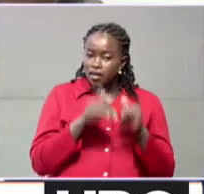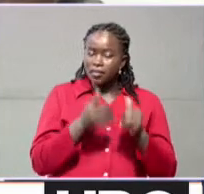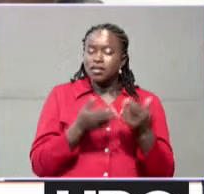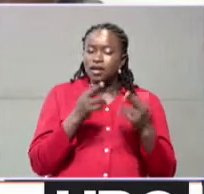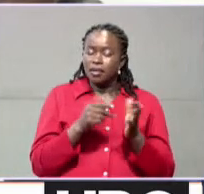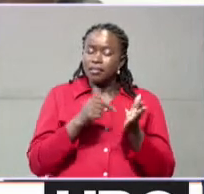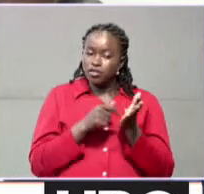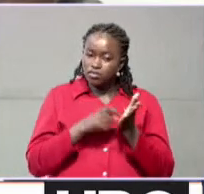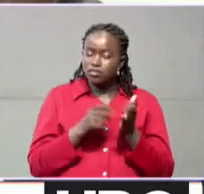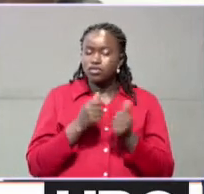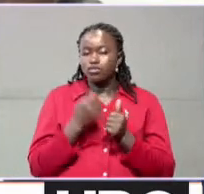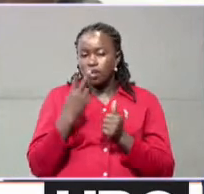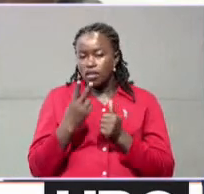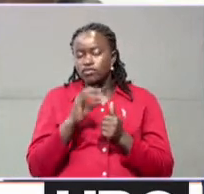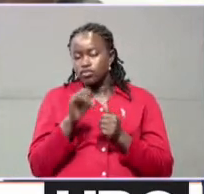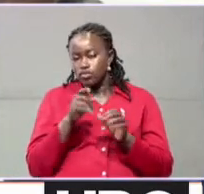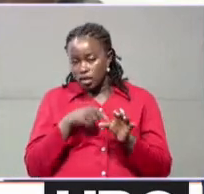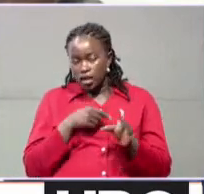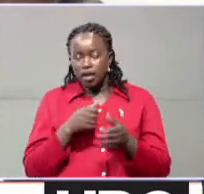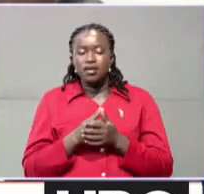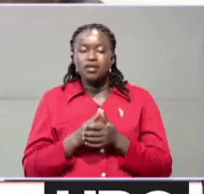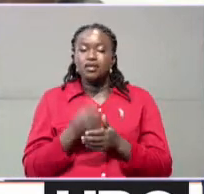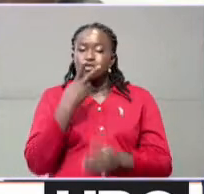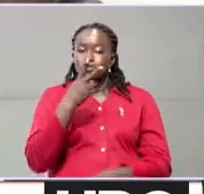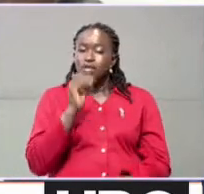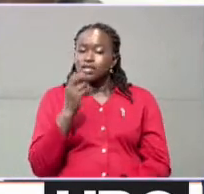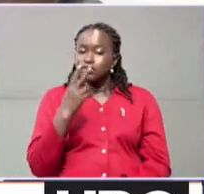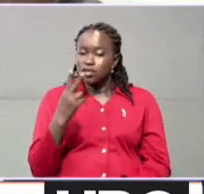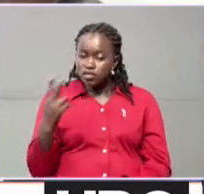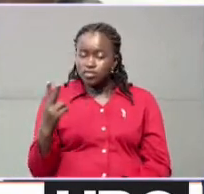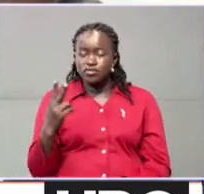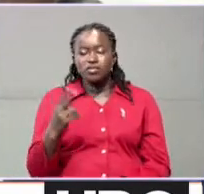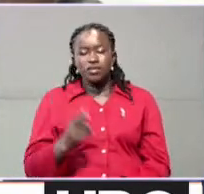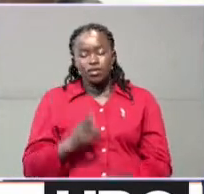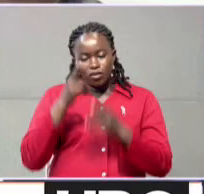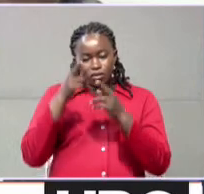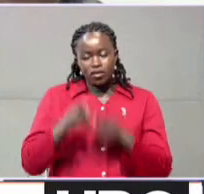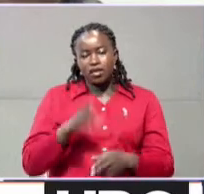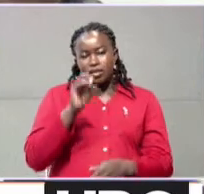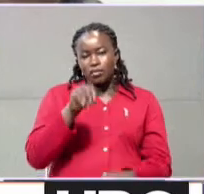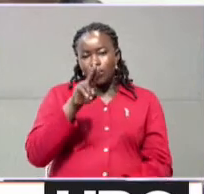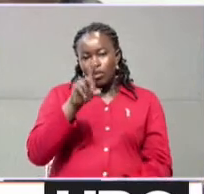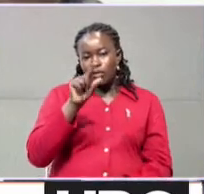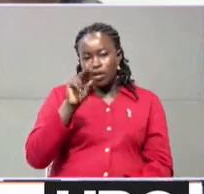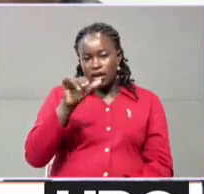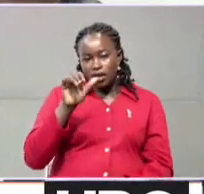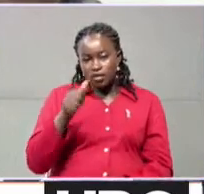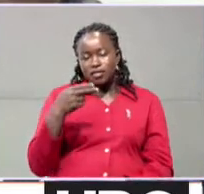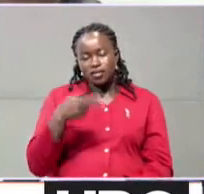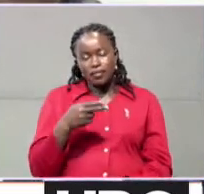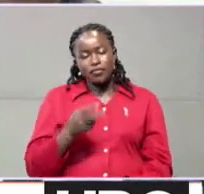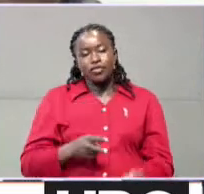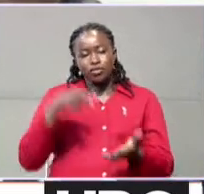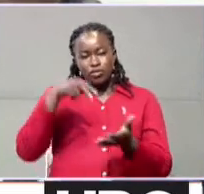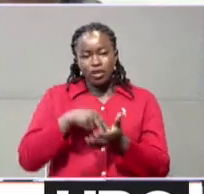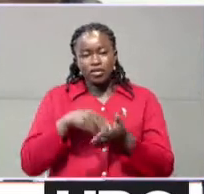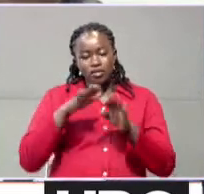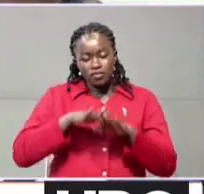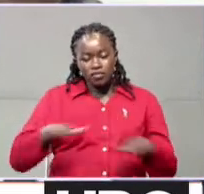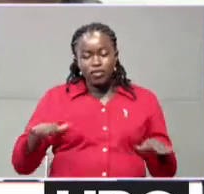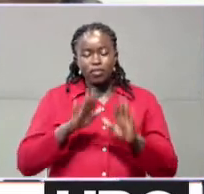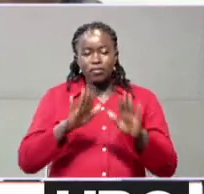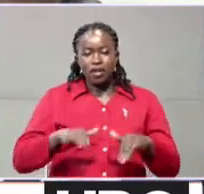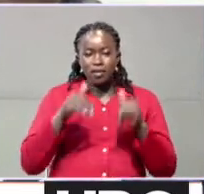on tuesday 12th july 2022 honorable olanya gilbert raised on the floor of parliament matter